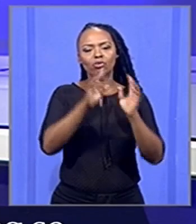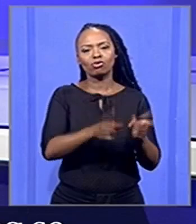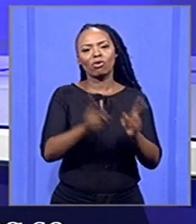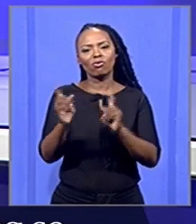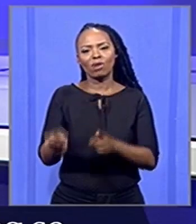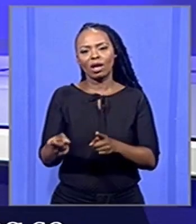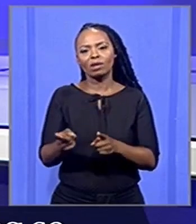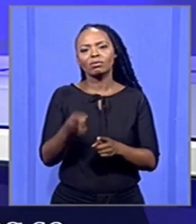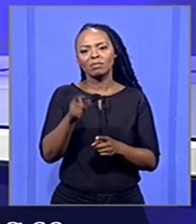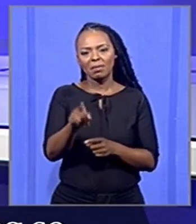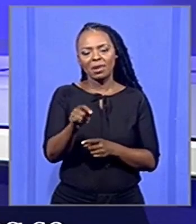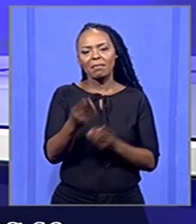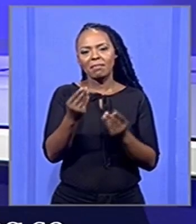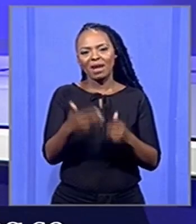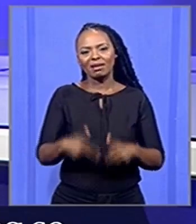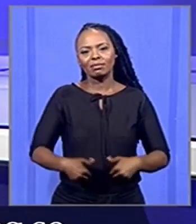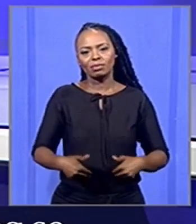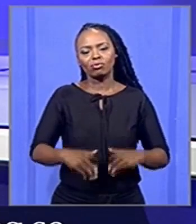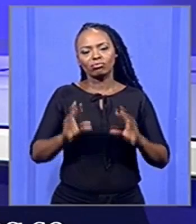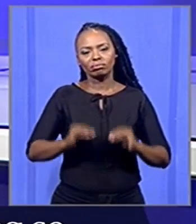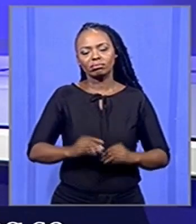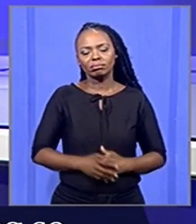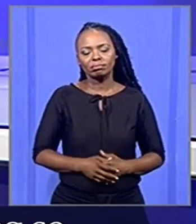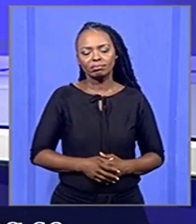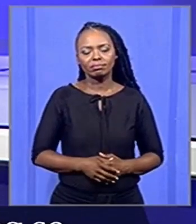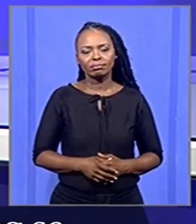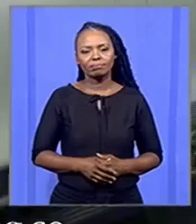di-stokofele go tloša tlala ka gae.